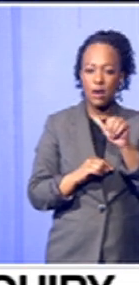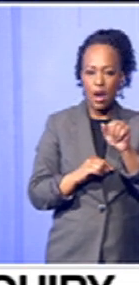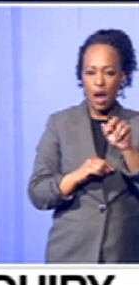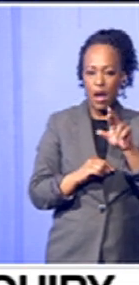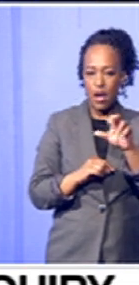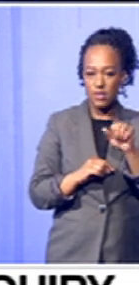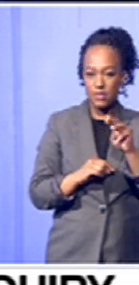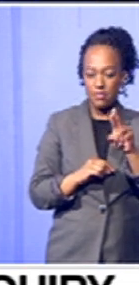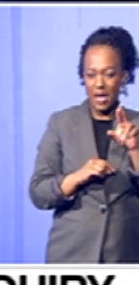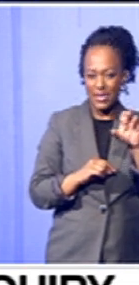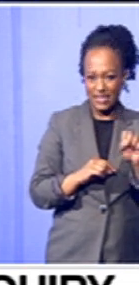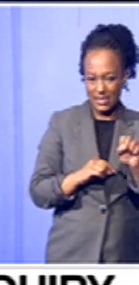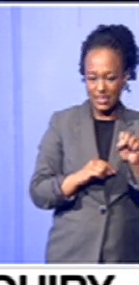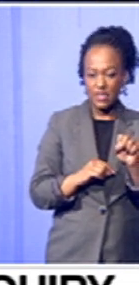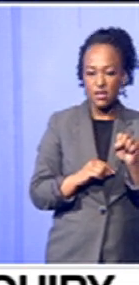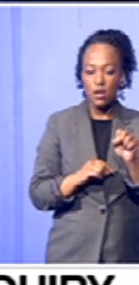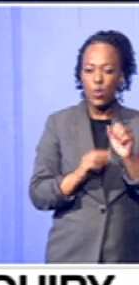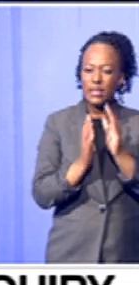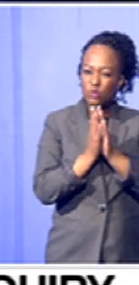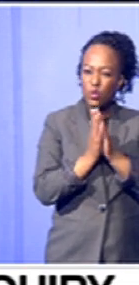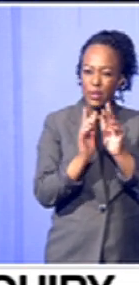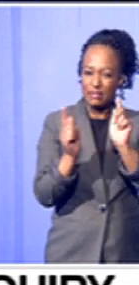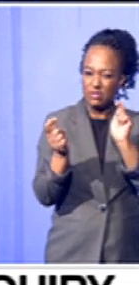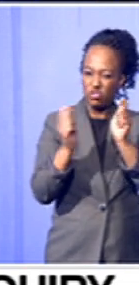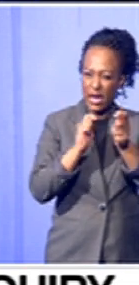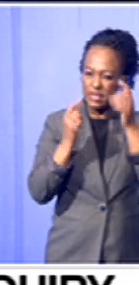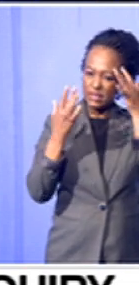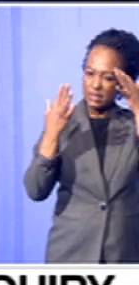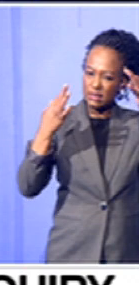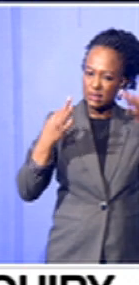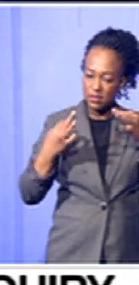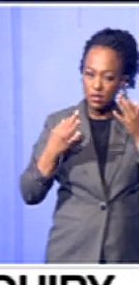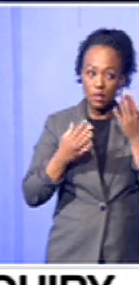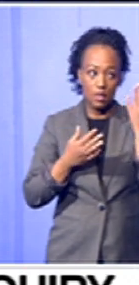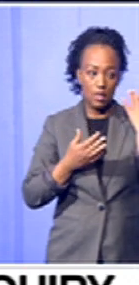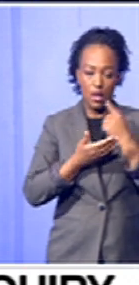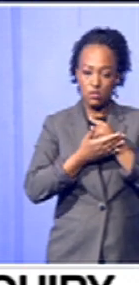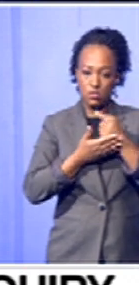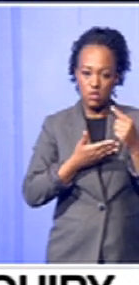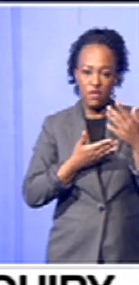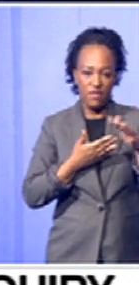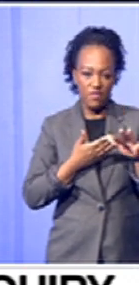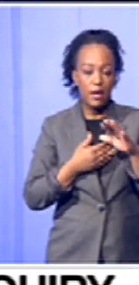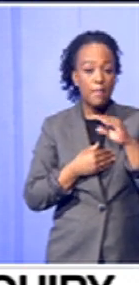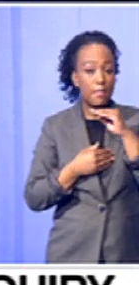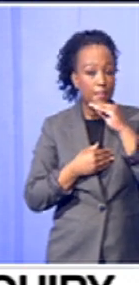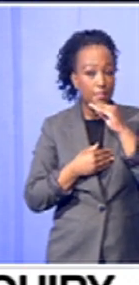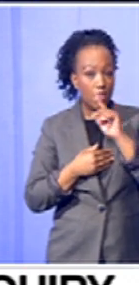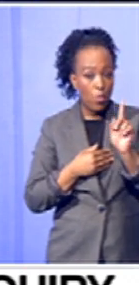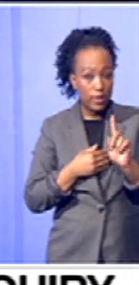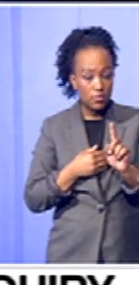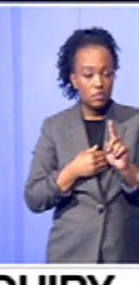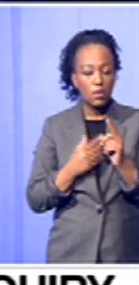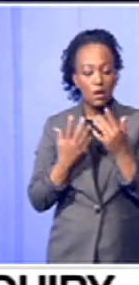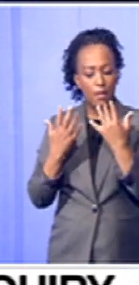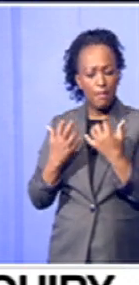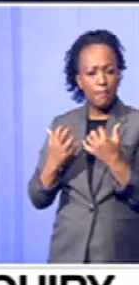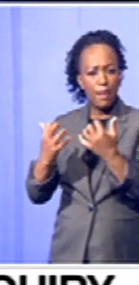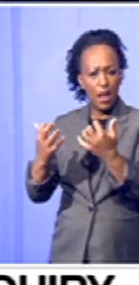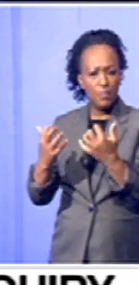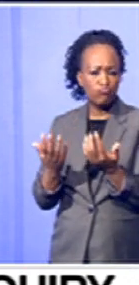of rescission of the earlier court ruling last week simply means that Parliament has got